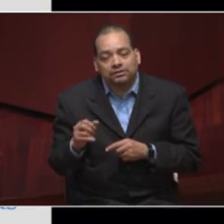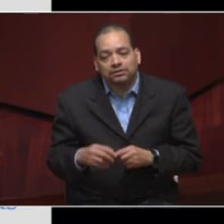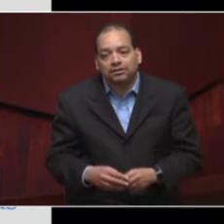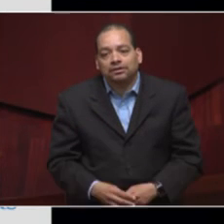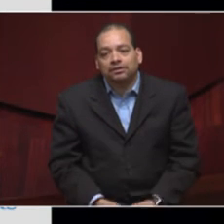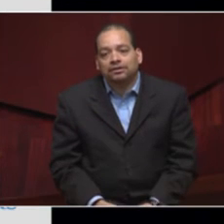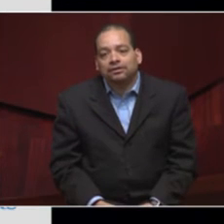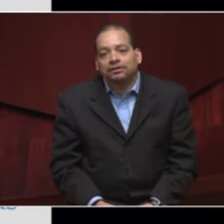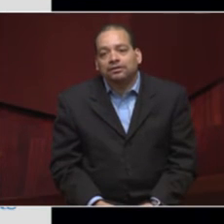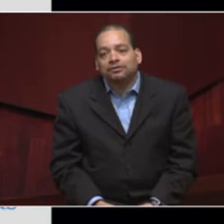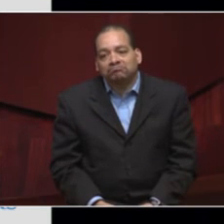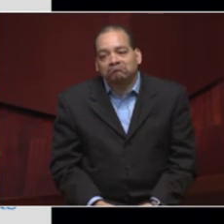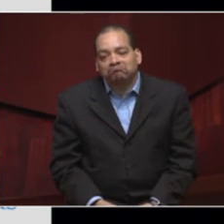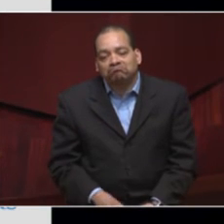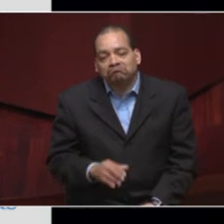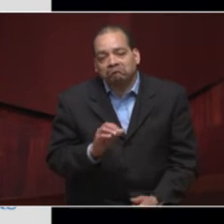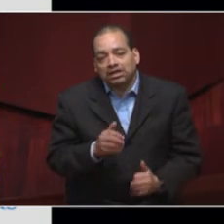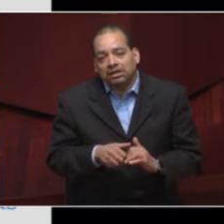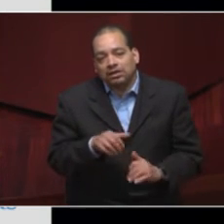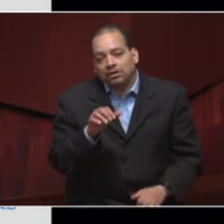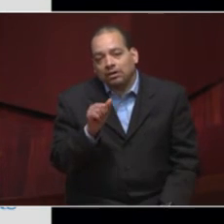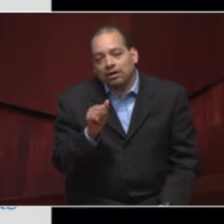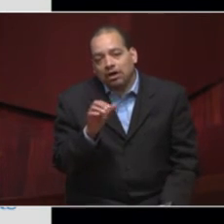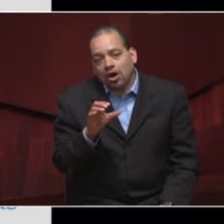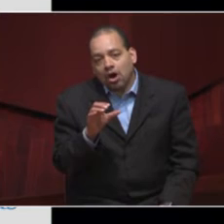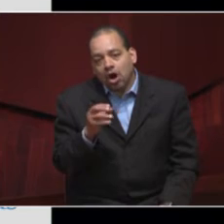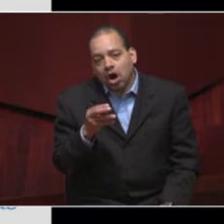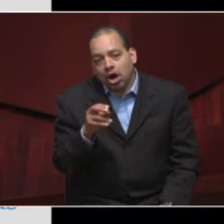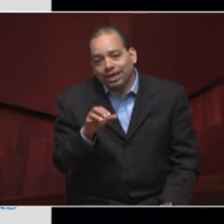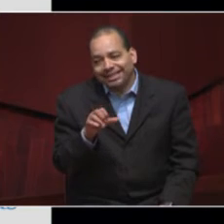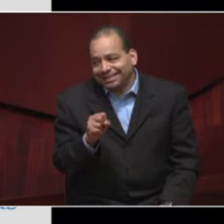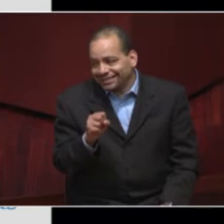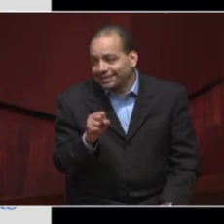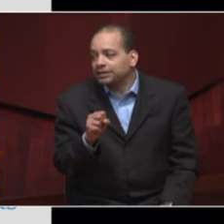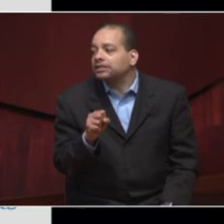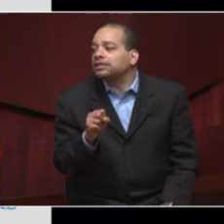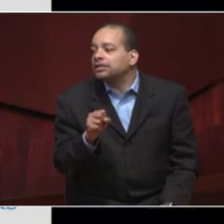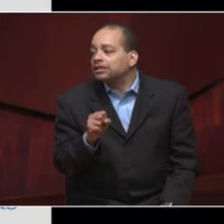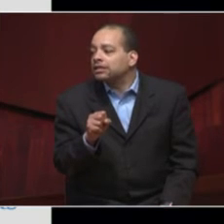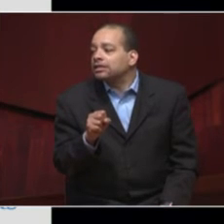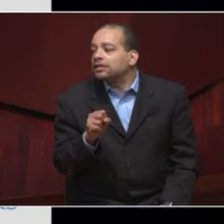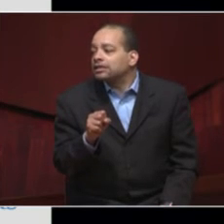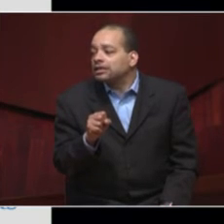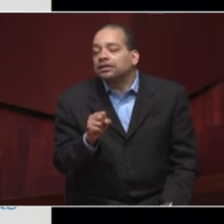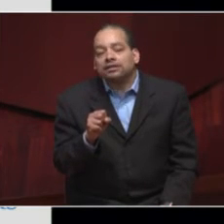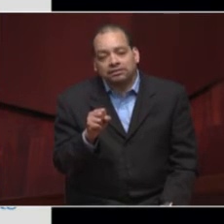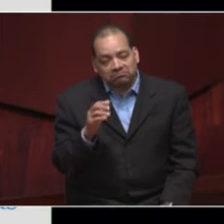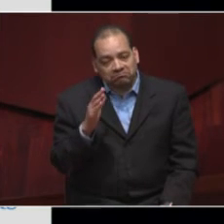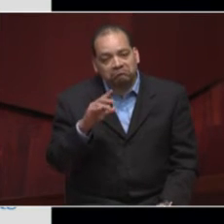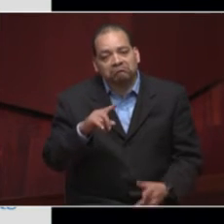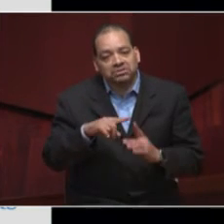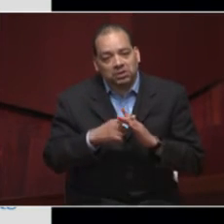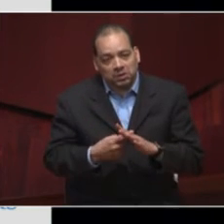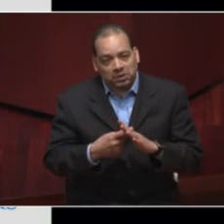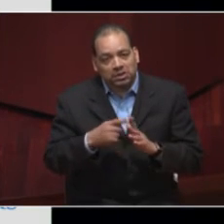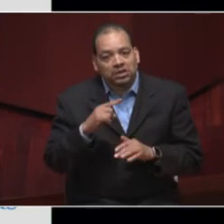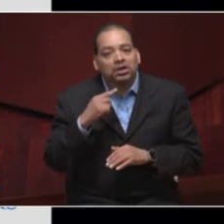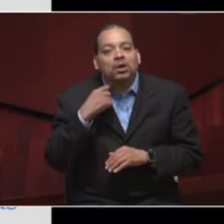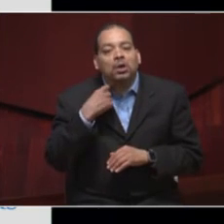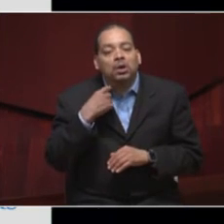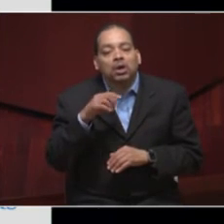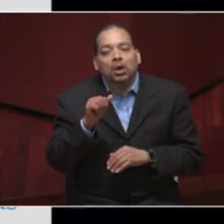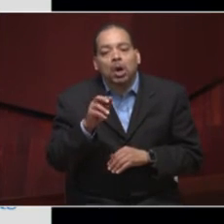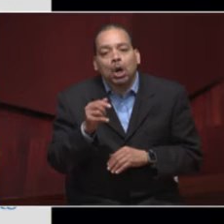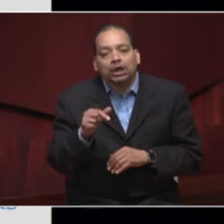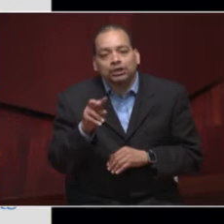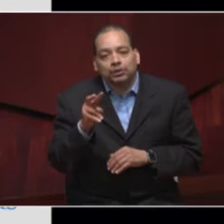how ARCIS was born. We started in August of 2006 in Philadelphia. I remember the date well. It was